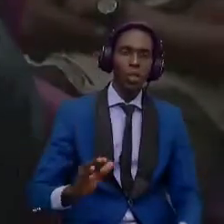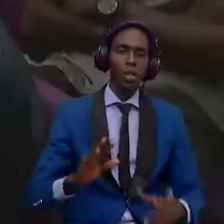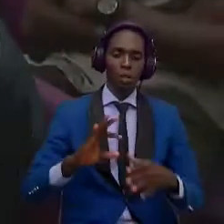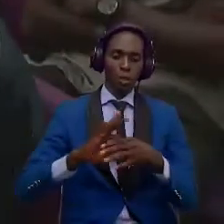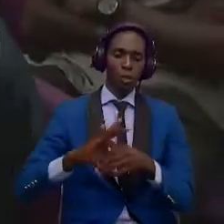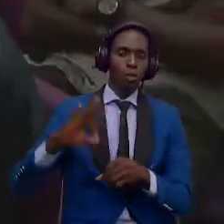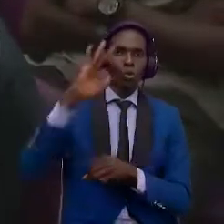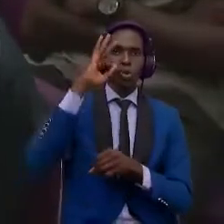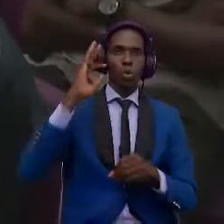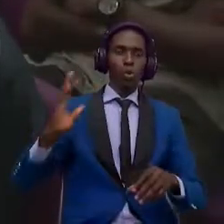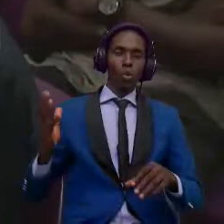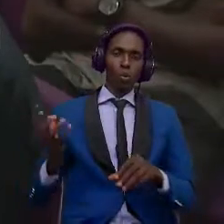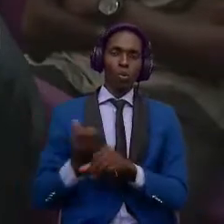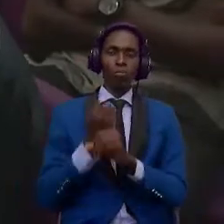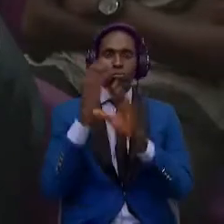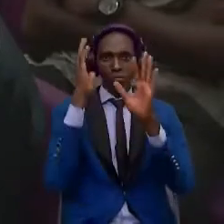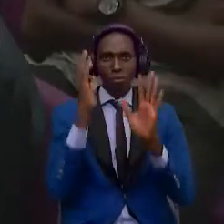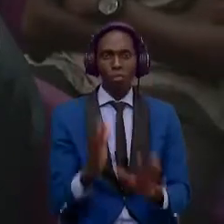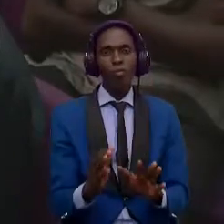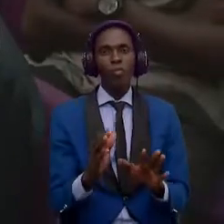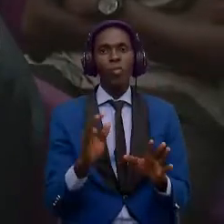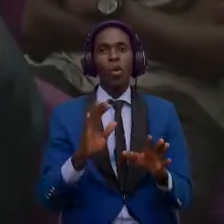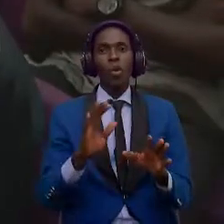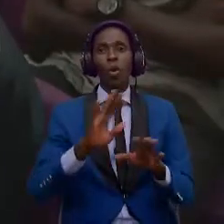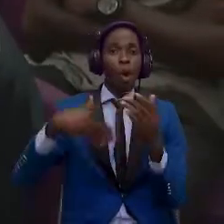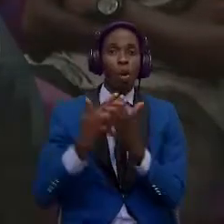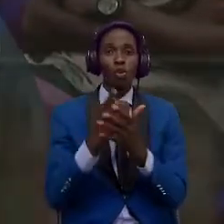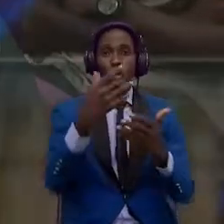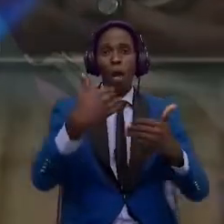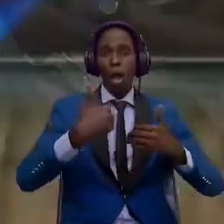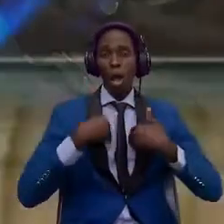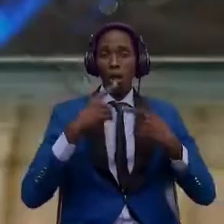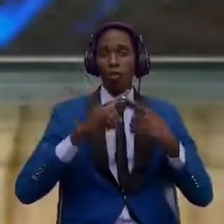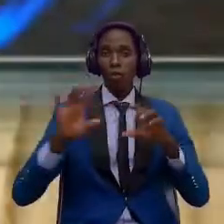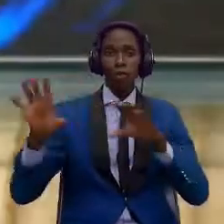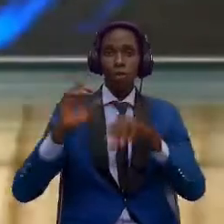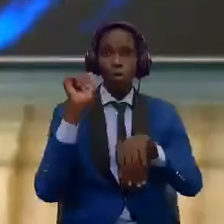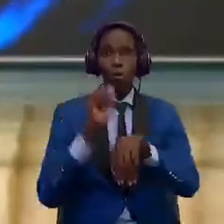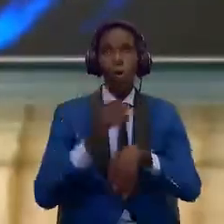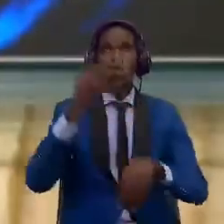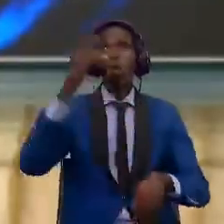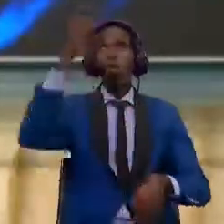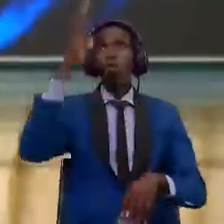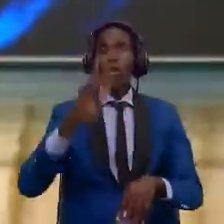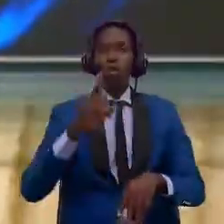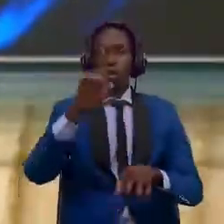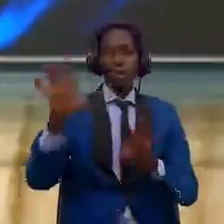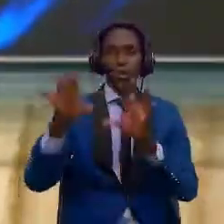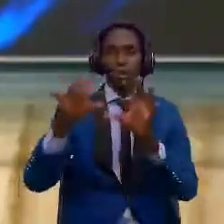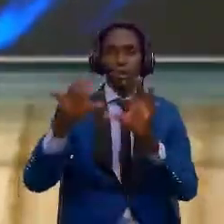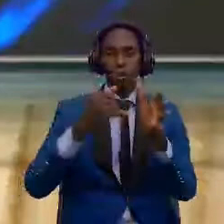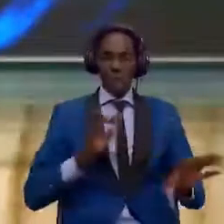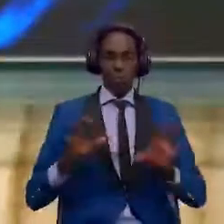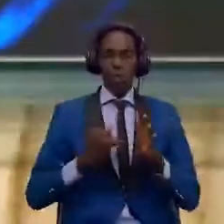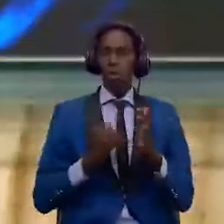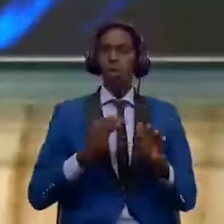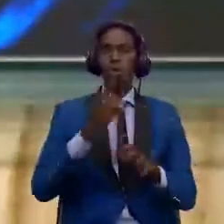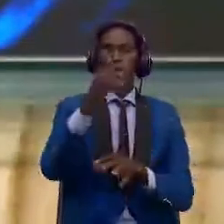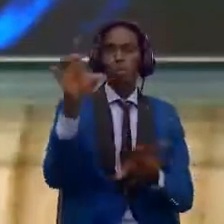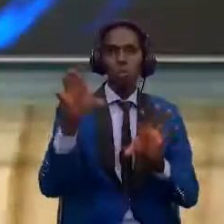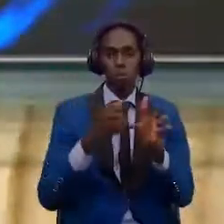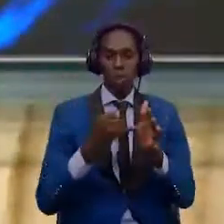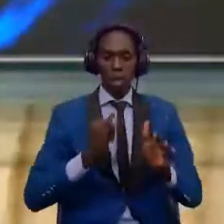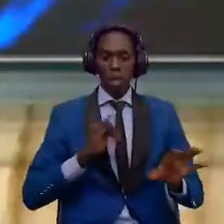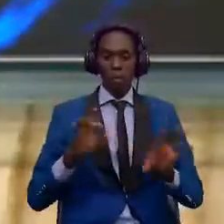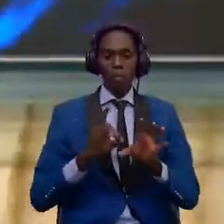have available now to do the work, it's in your hand. You will do it, I do it, you do it, you do it, I do it, and we